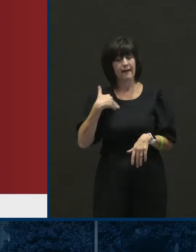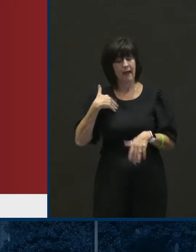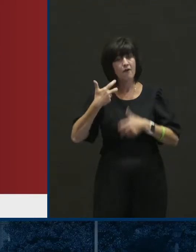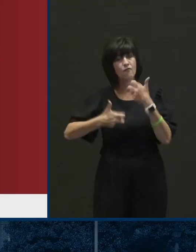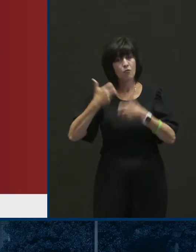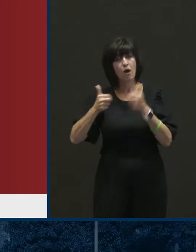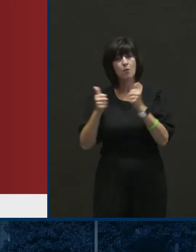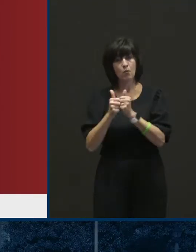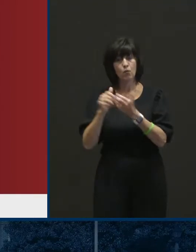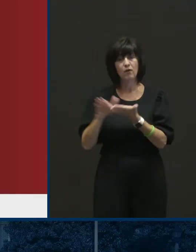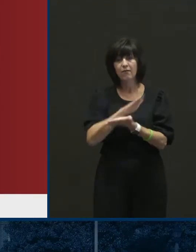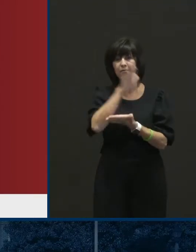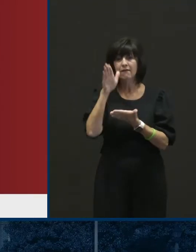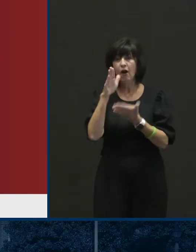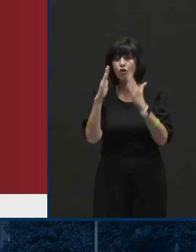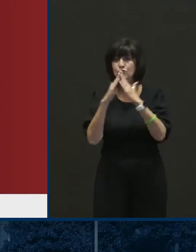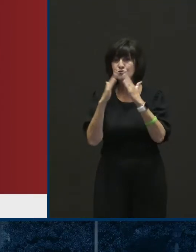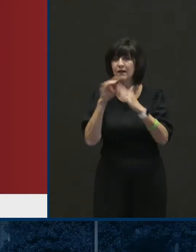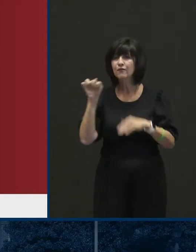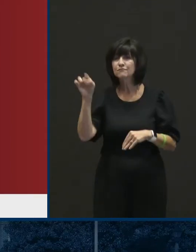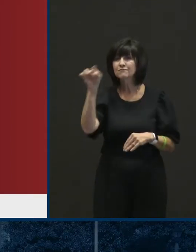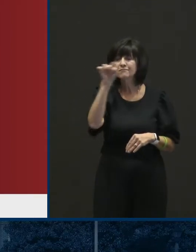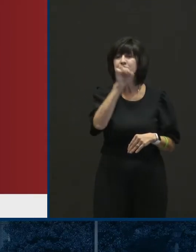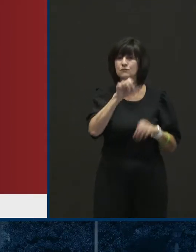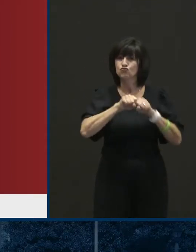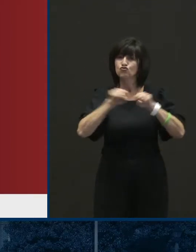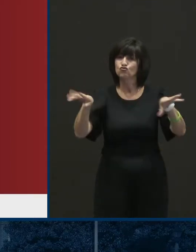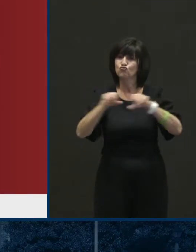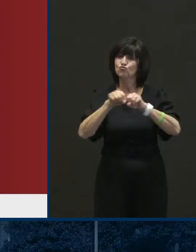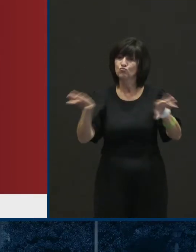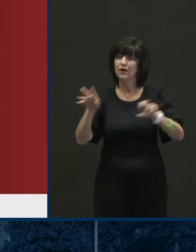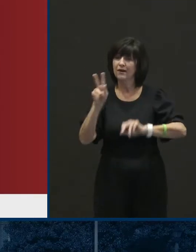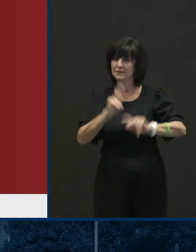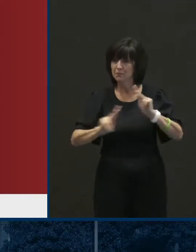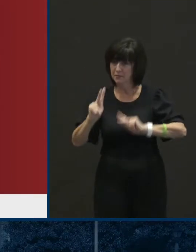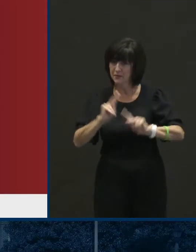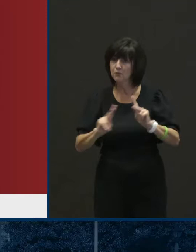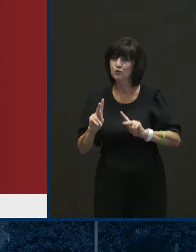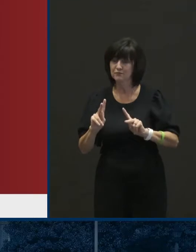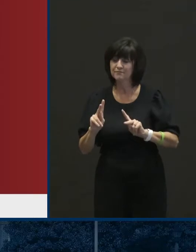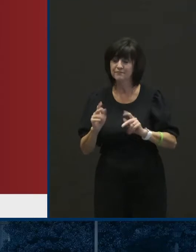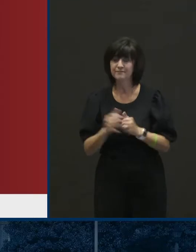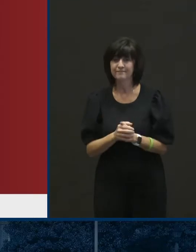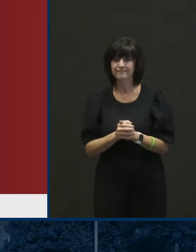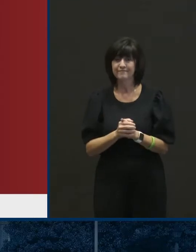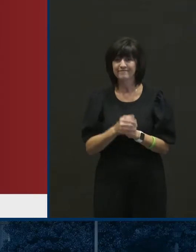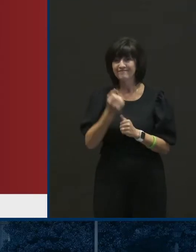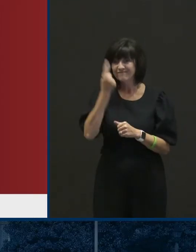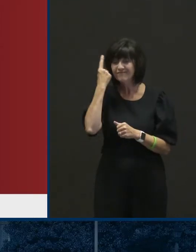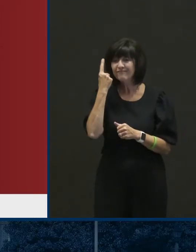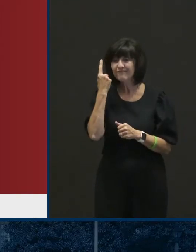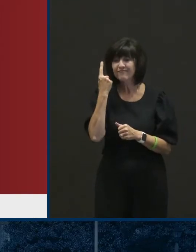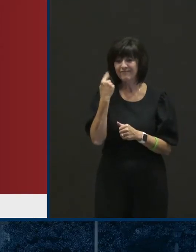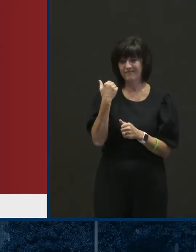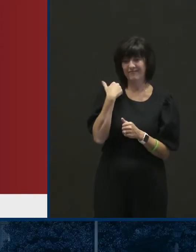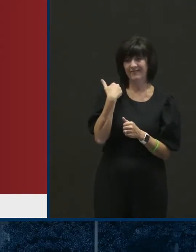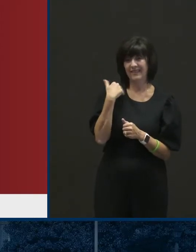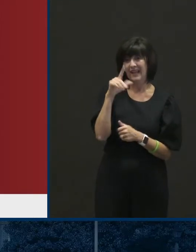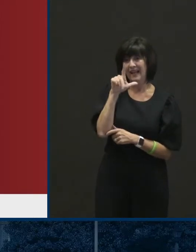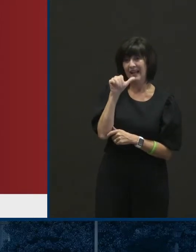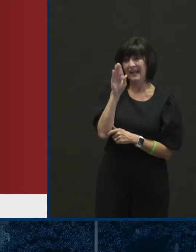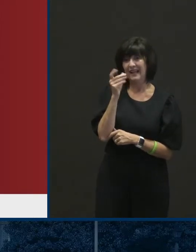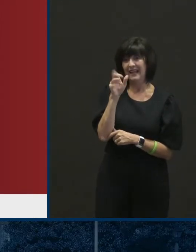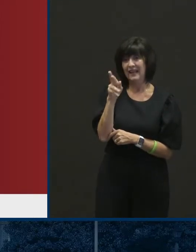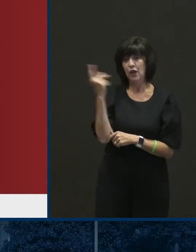it. I've been very concerned about the effects of a beautiful Labor Day weekend on driving positive cases up. We